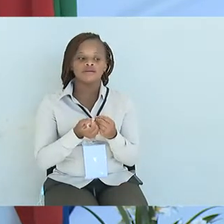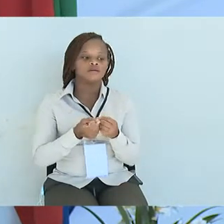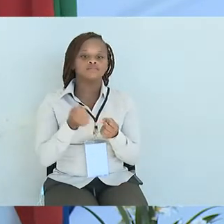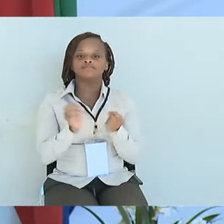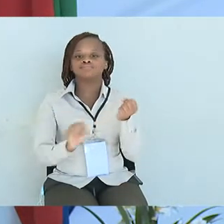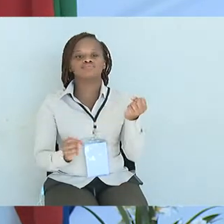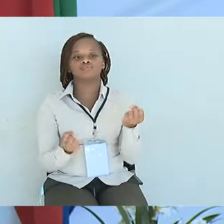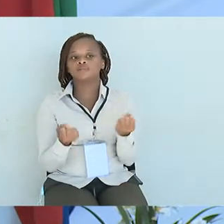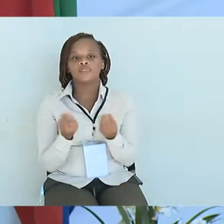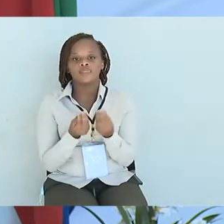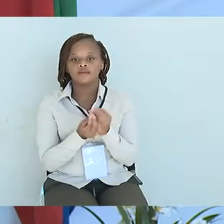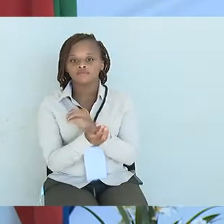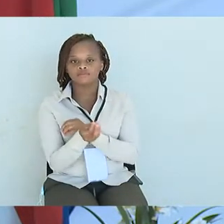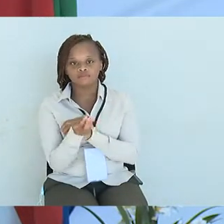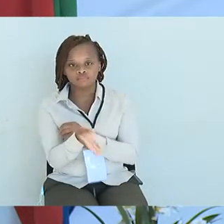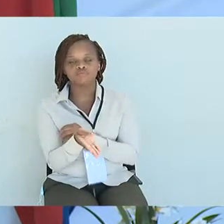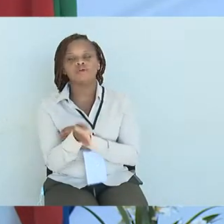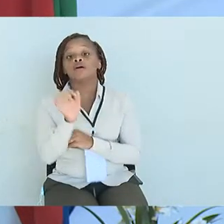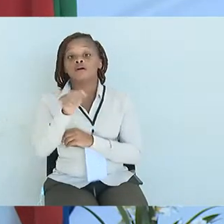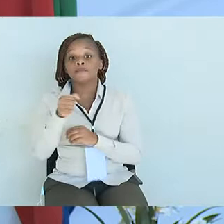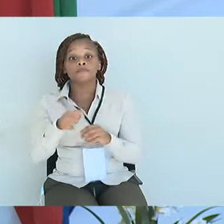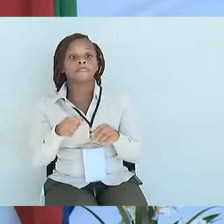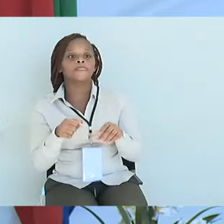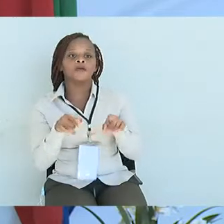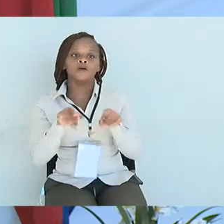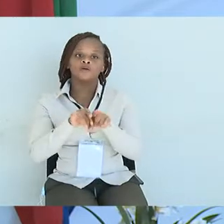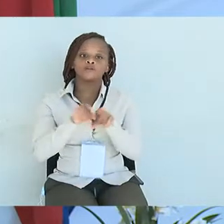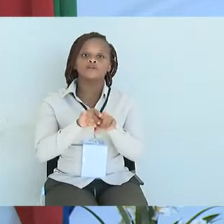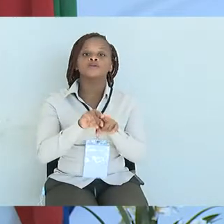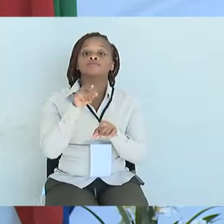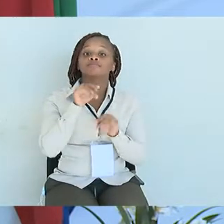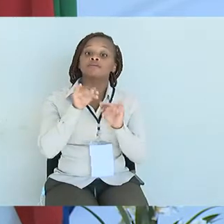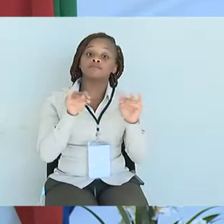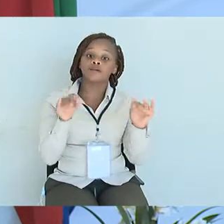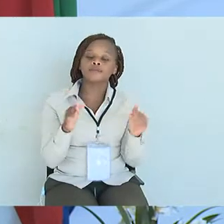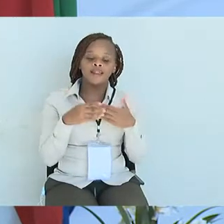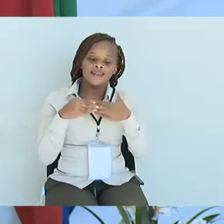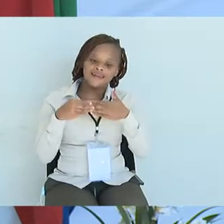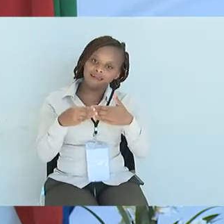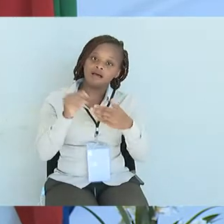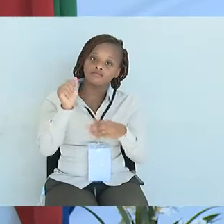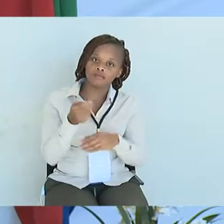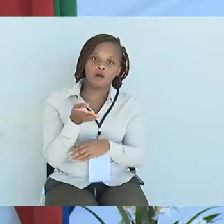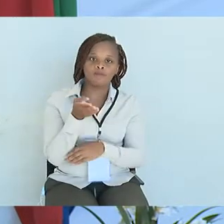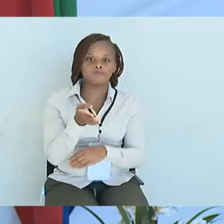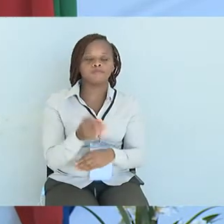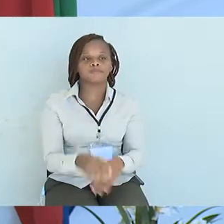endowments that we have got to take advantage of.